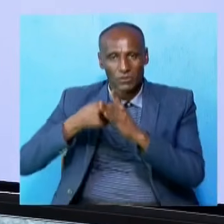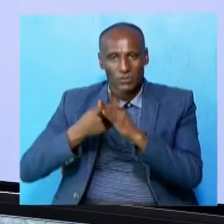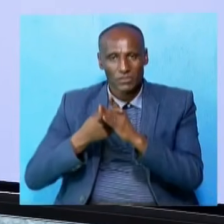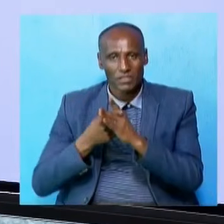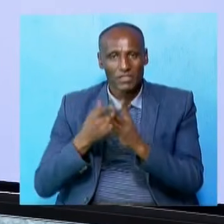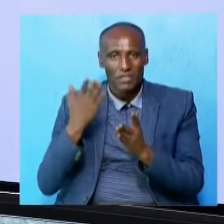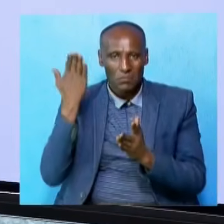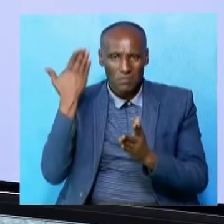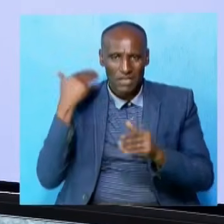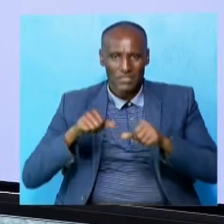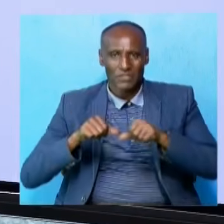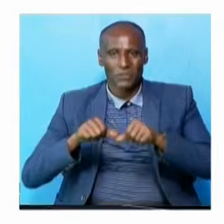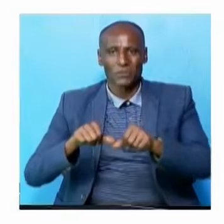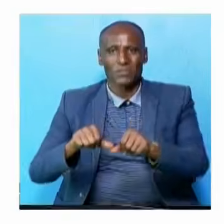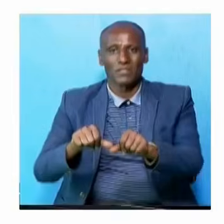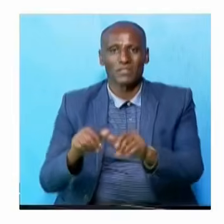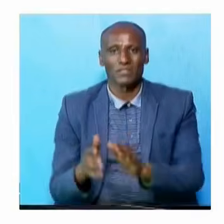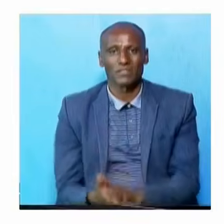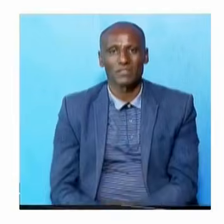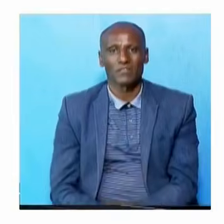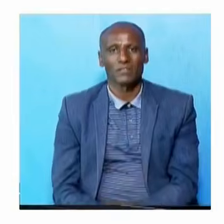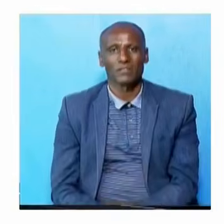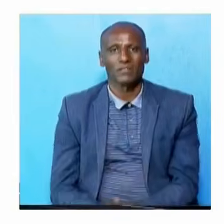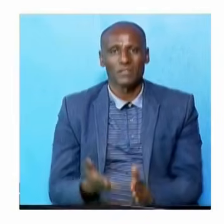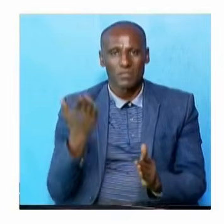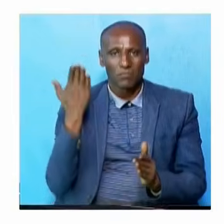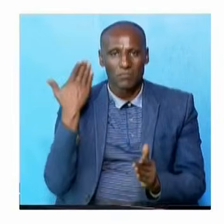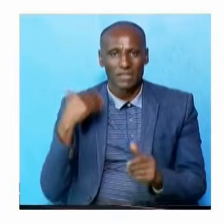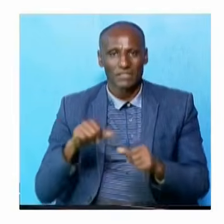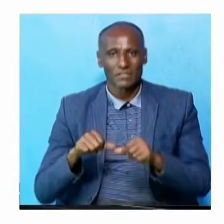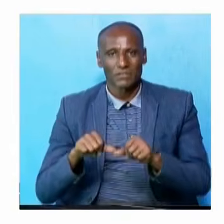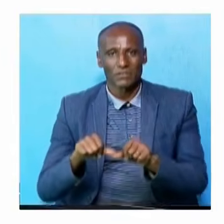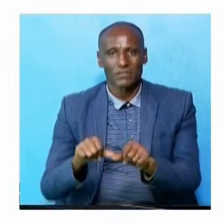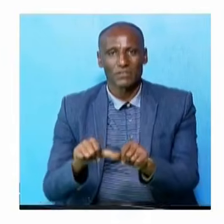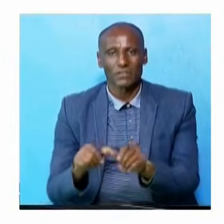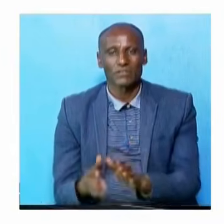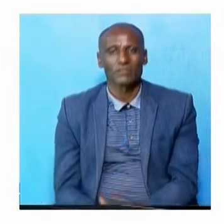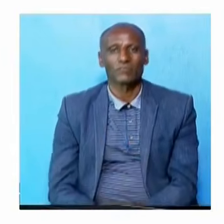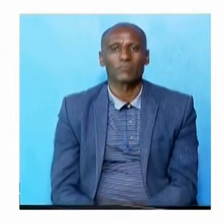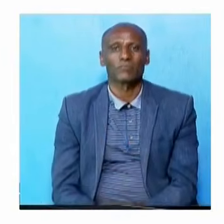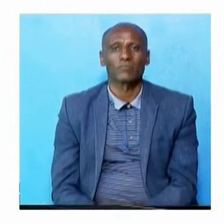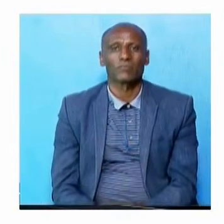past continuous. Past continuous.